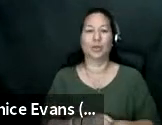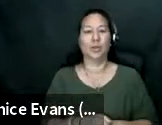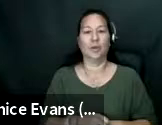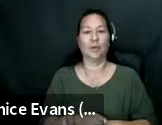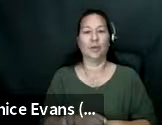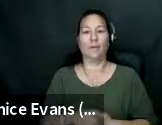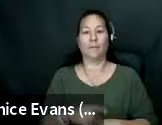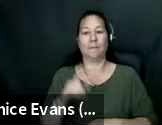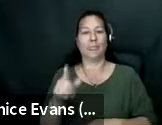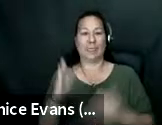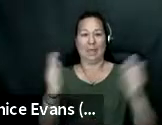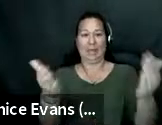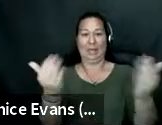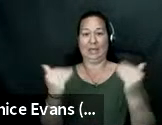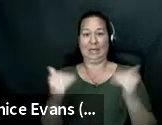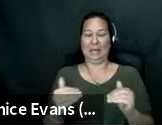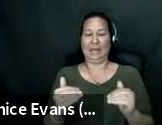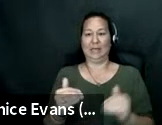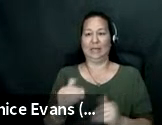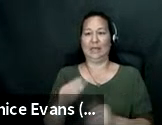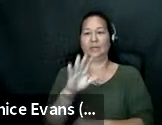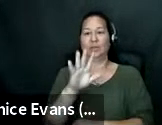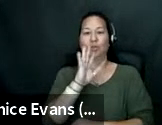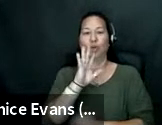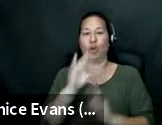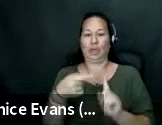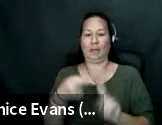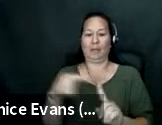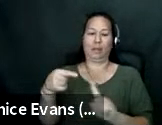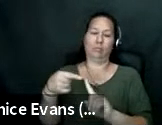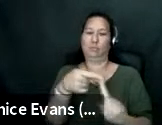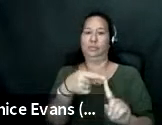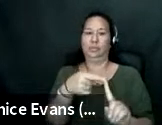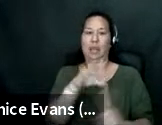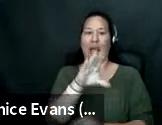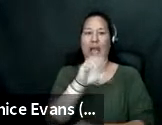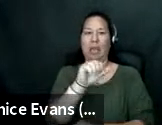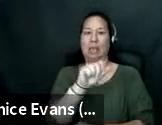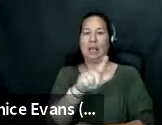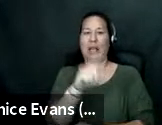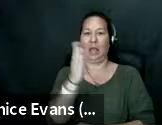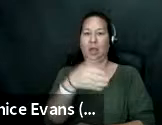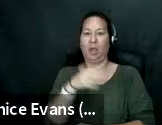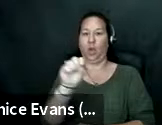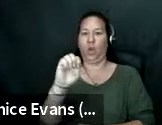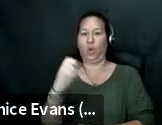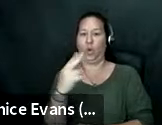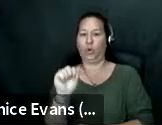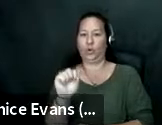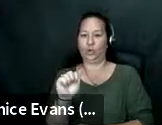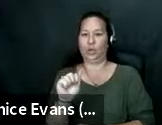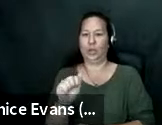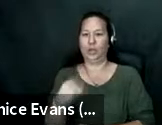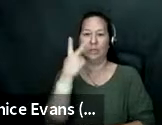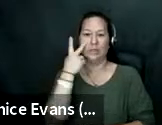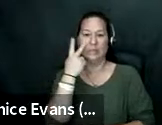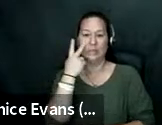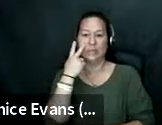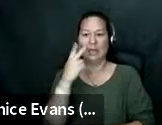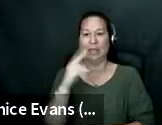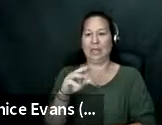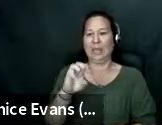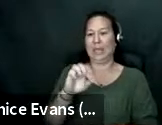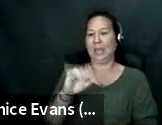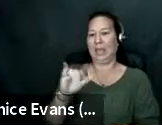actually about Cal OSHA, and I believe Eileen's going to be handling those. And you can see, Eileen, our first question here is, what